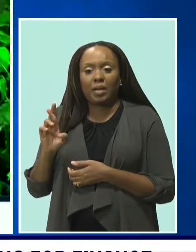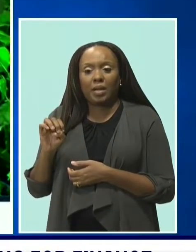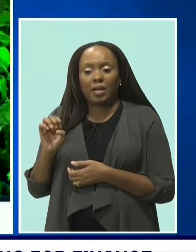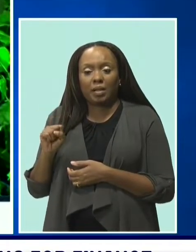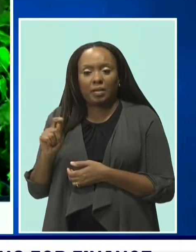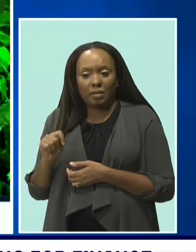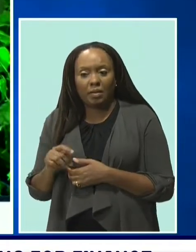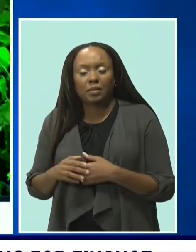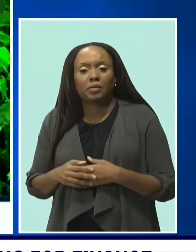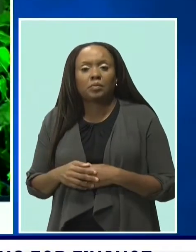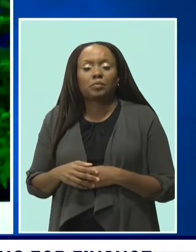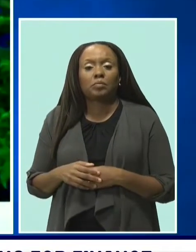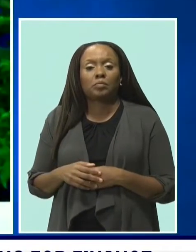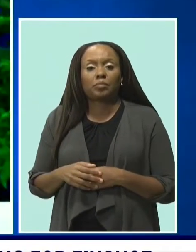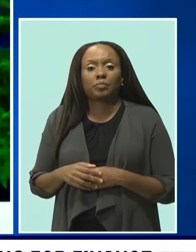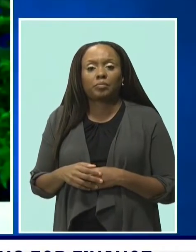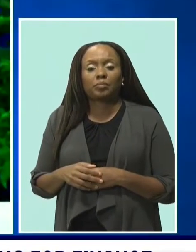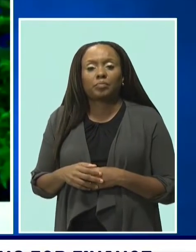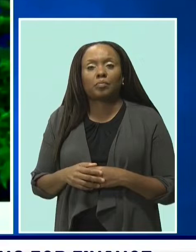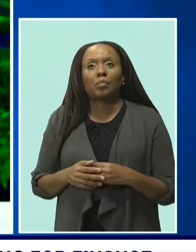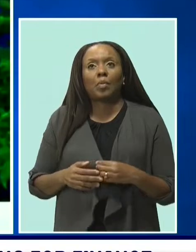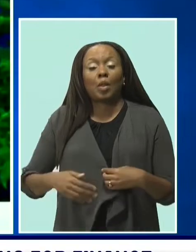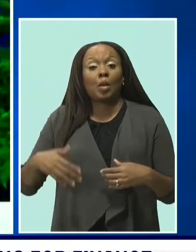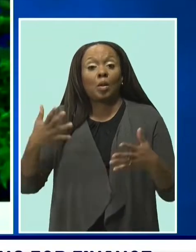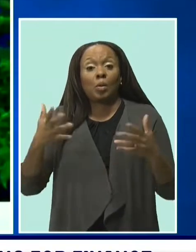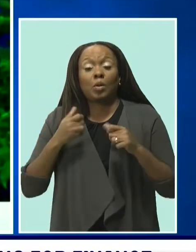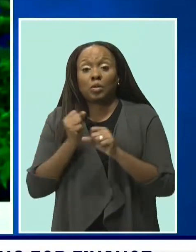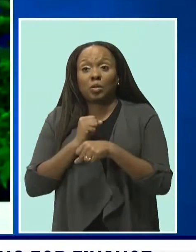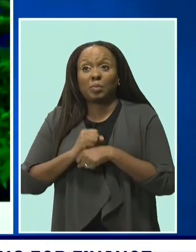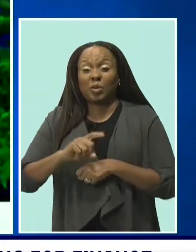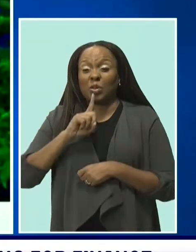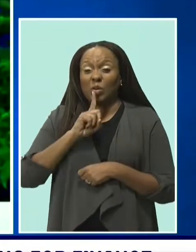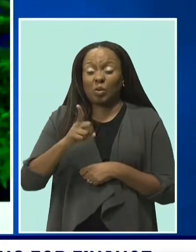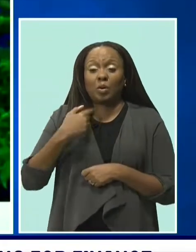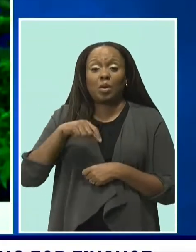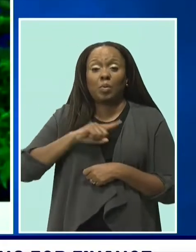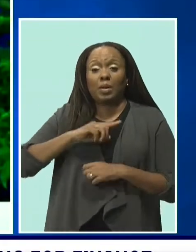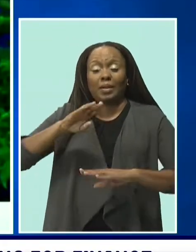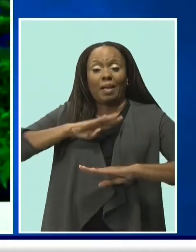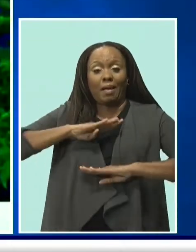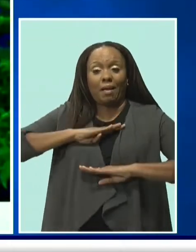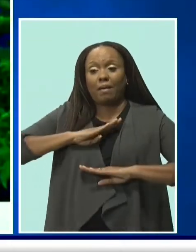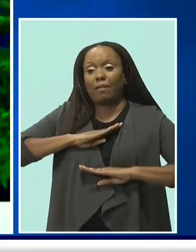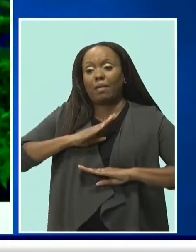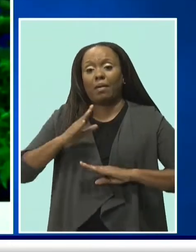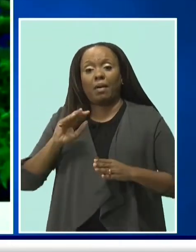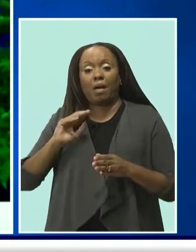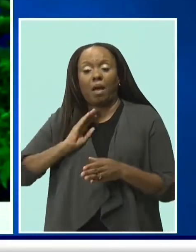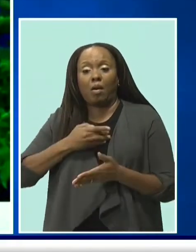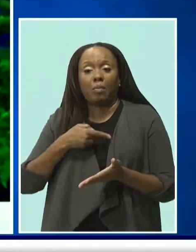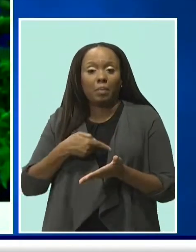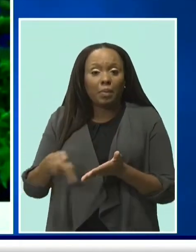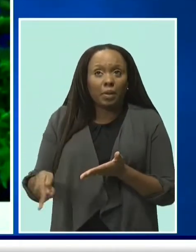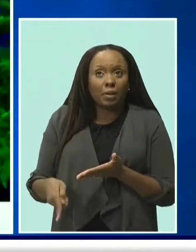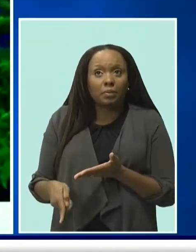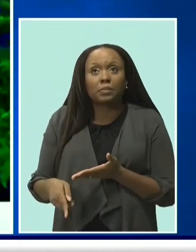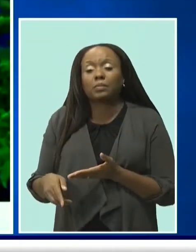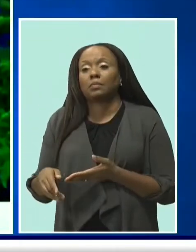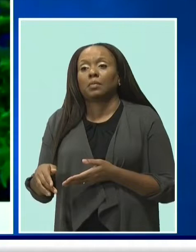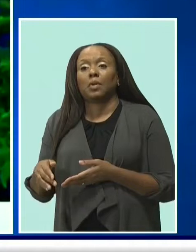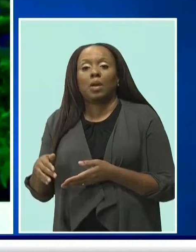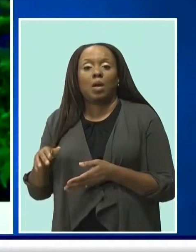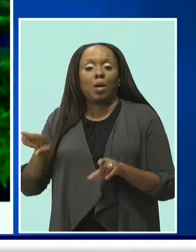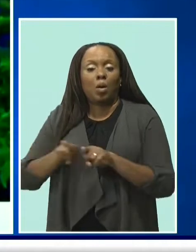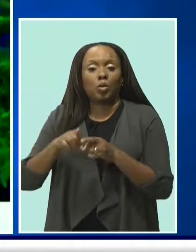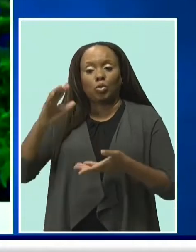ensure that we can, one, meet our commitments to be able to reduce carbon, recognizing that in